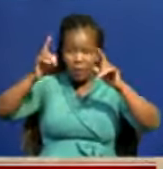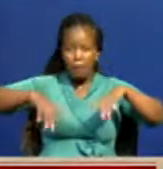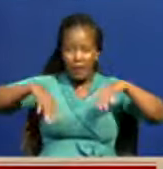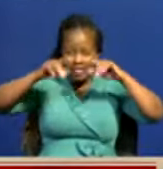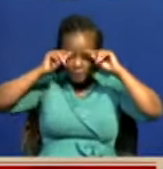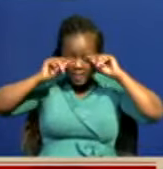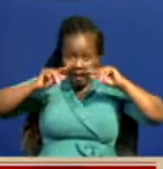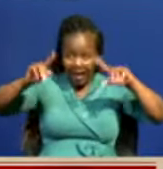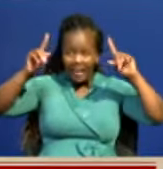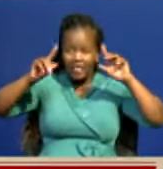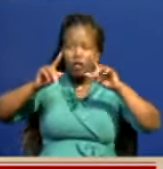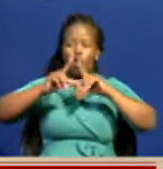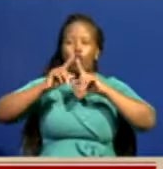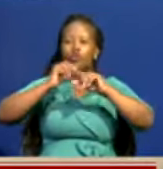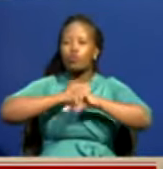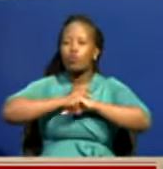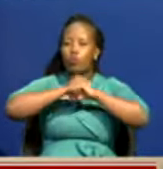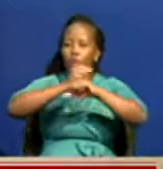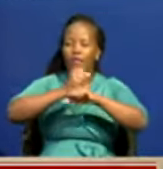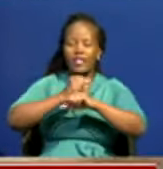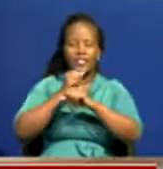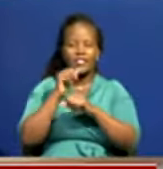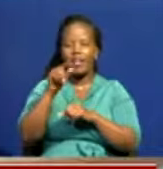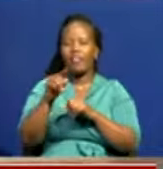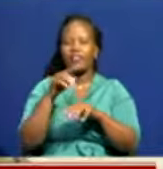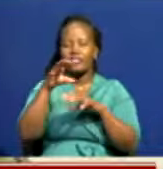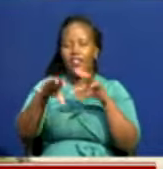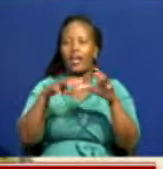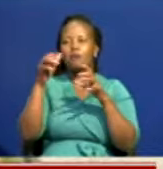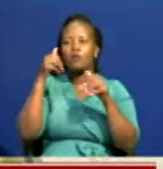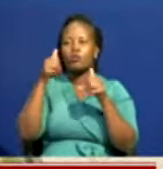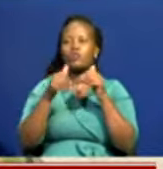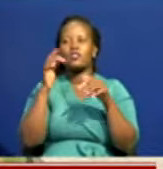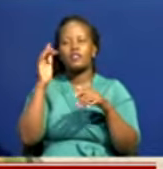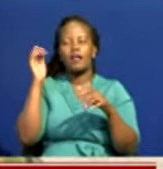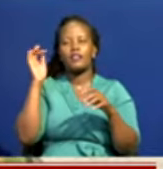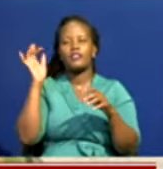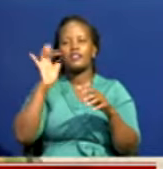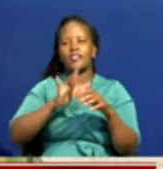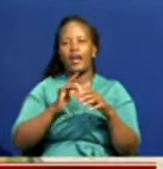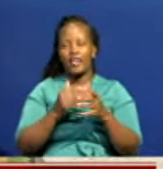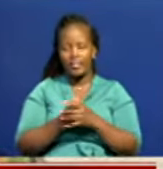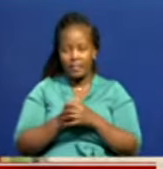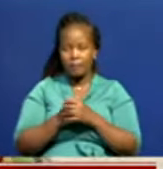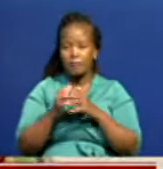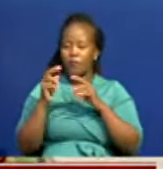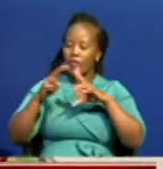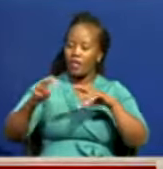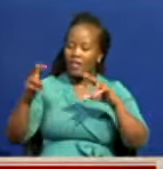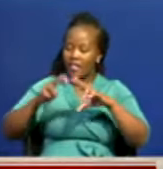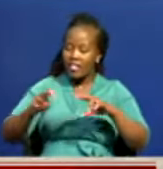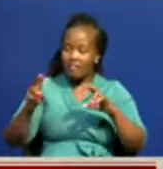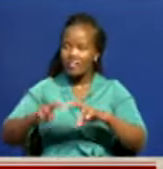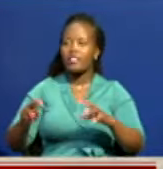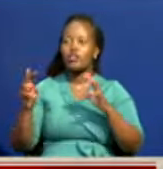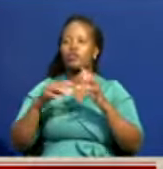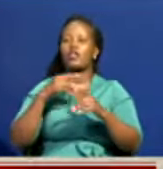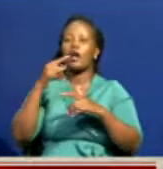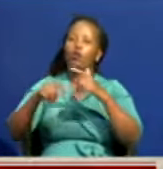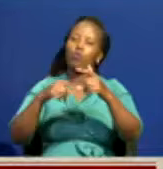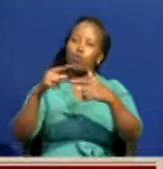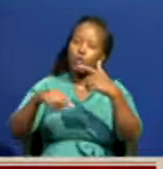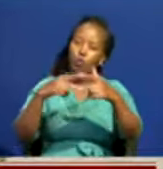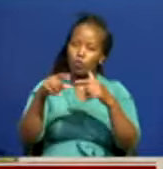and protect the animal which has become a target of the said criminals. Na uchunguzi imeanza. Na members of